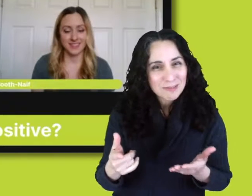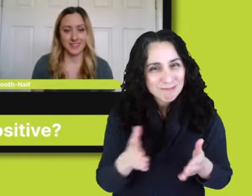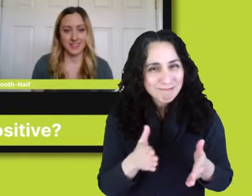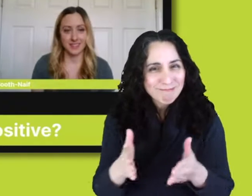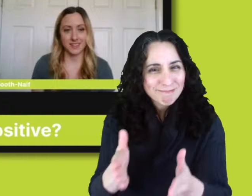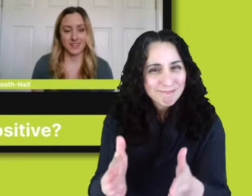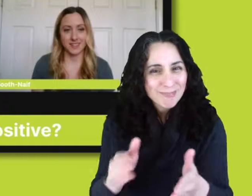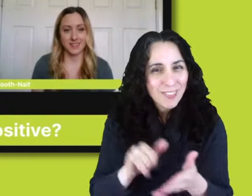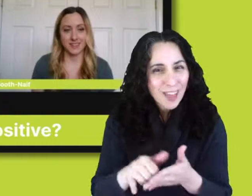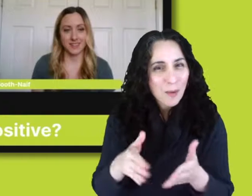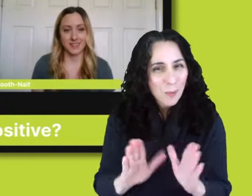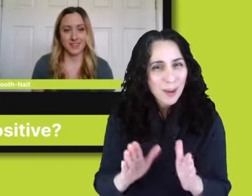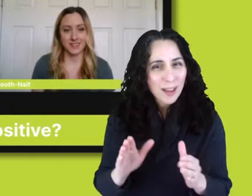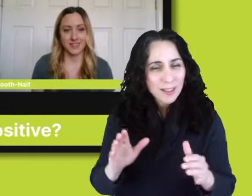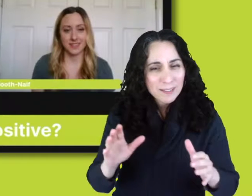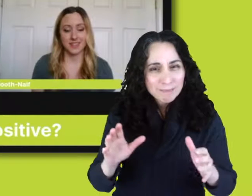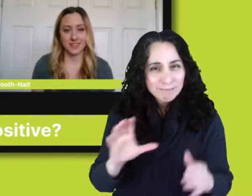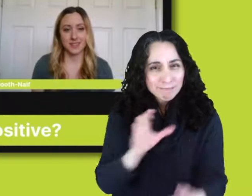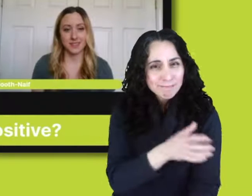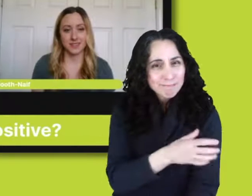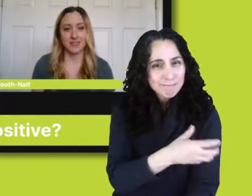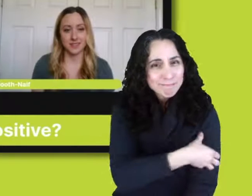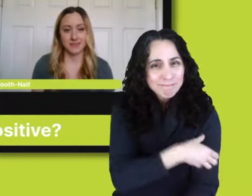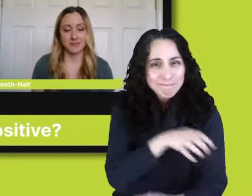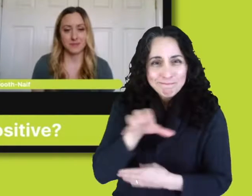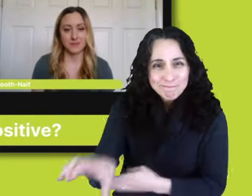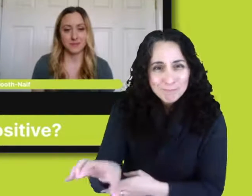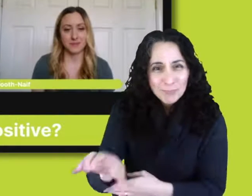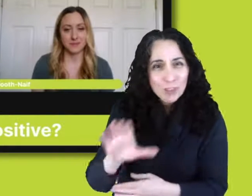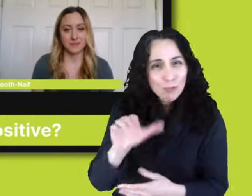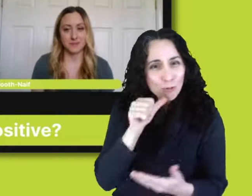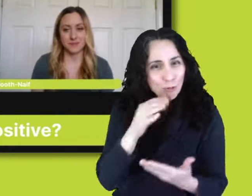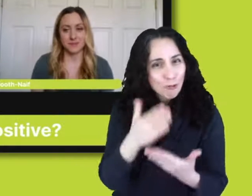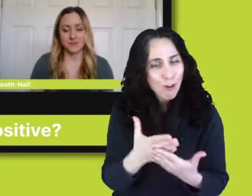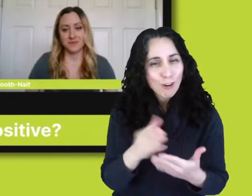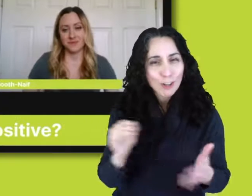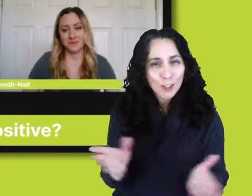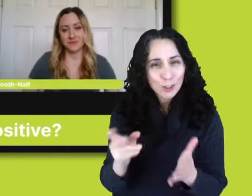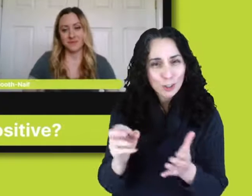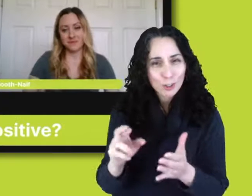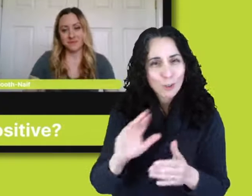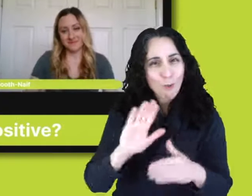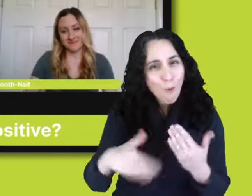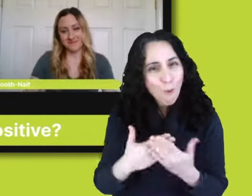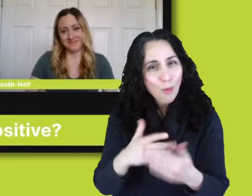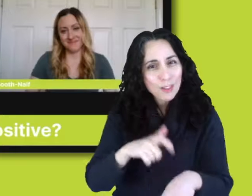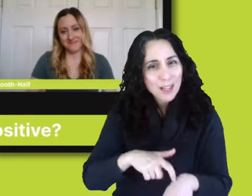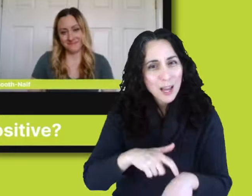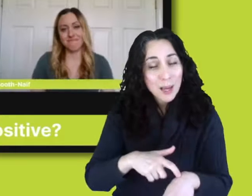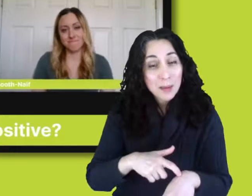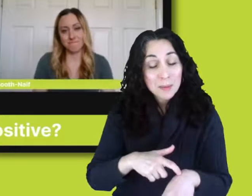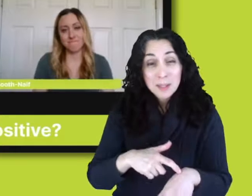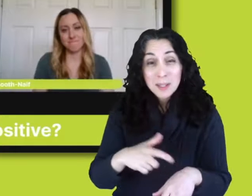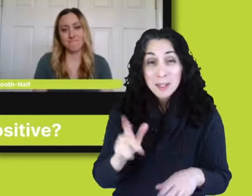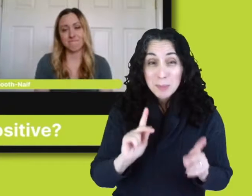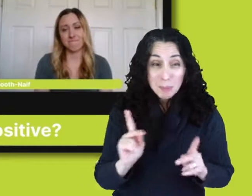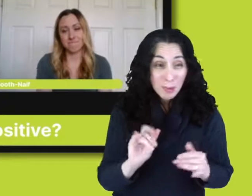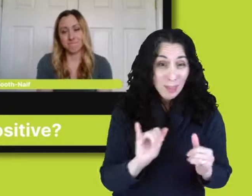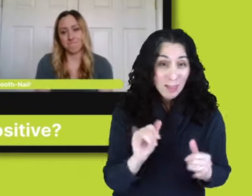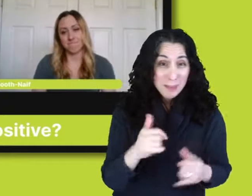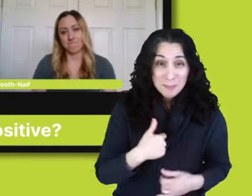and empower Briella and encourage her all the time, because people like me need it. And I think